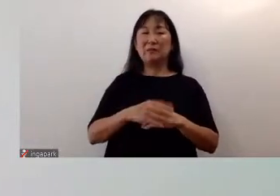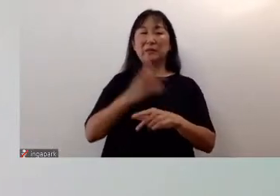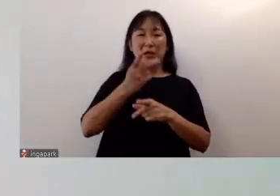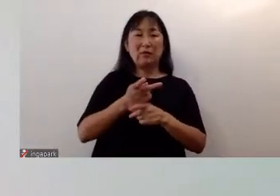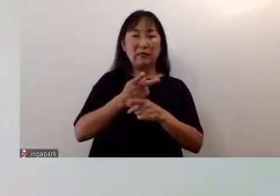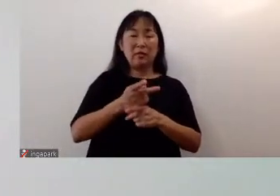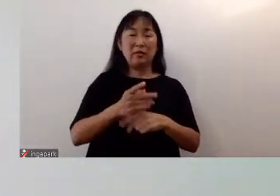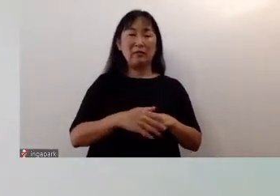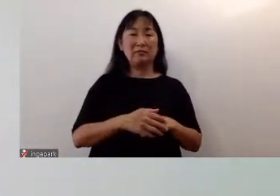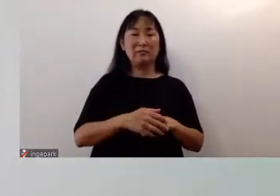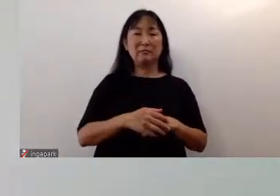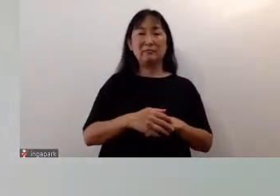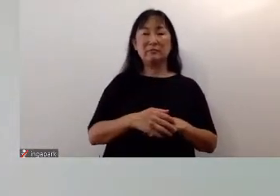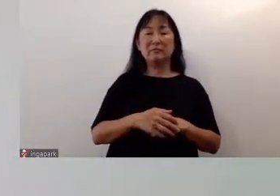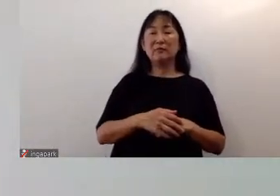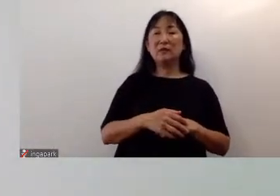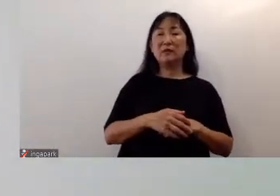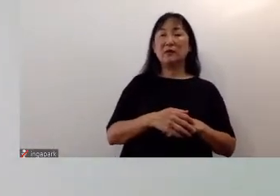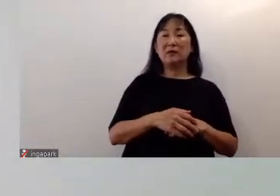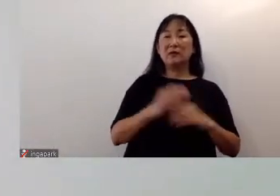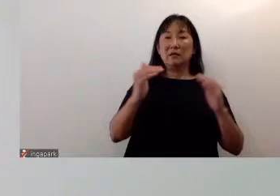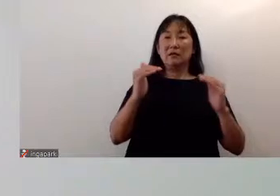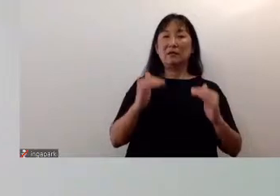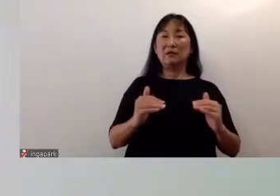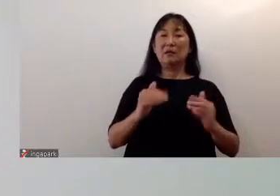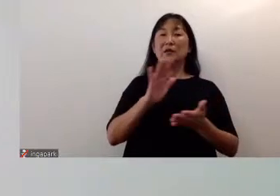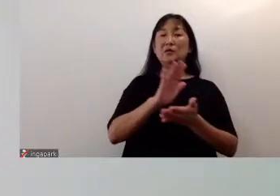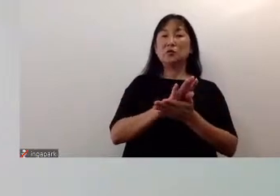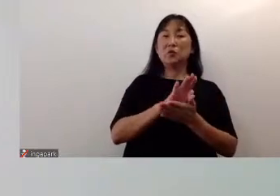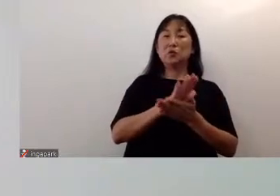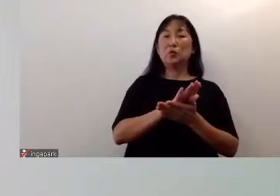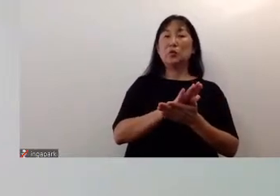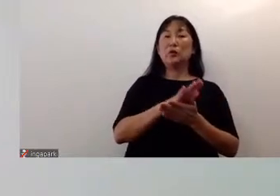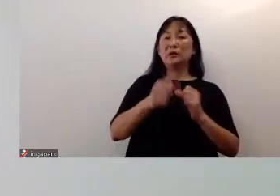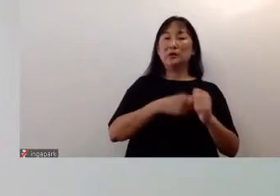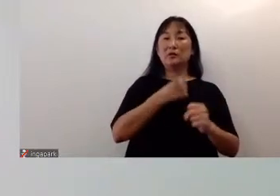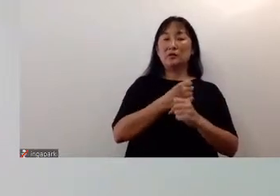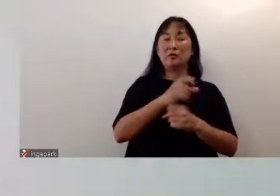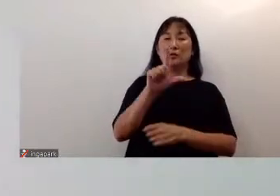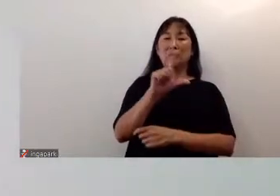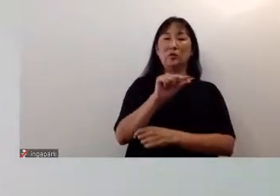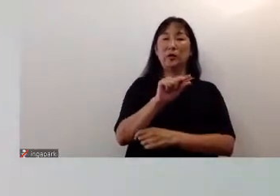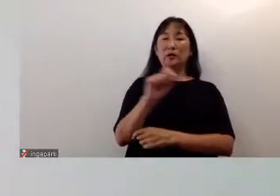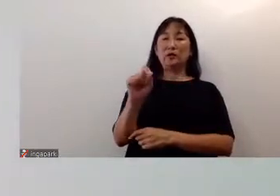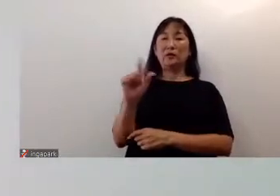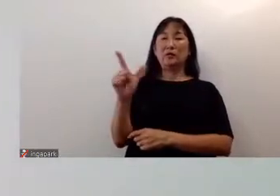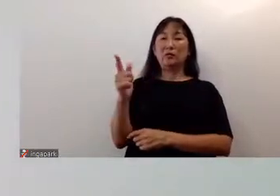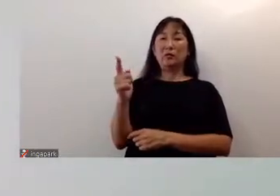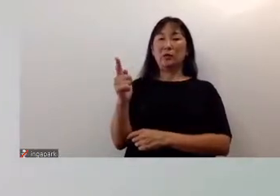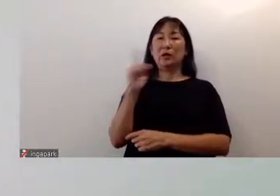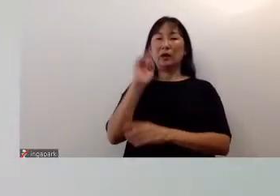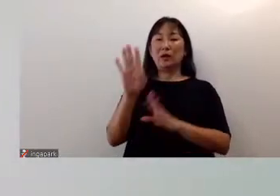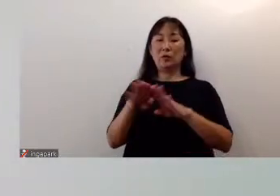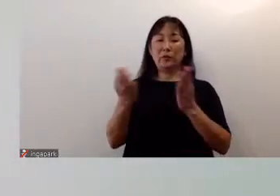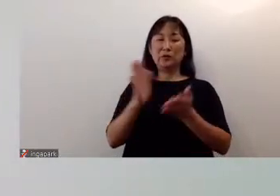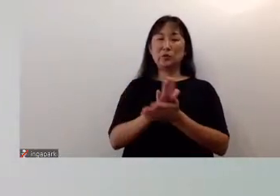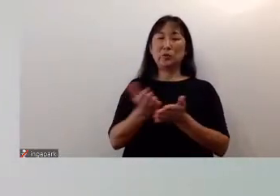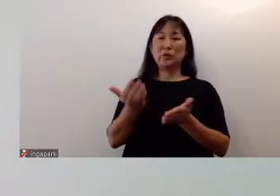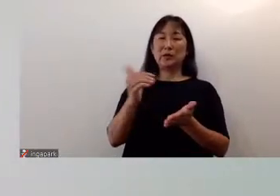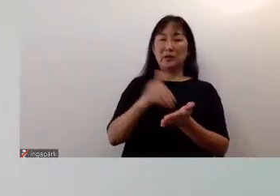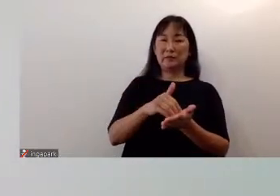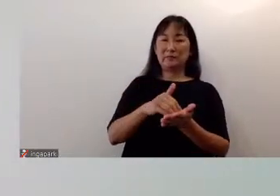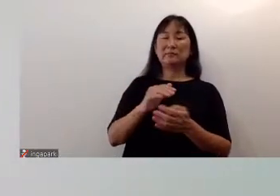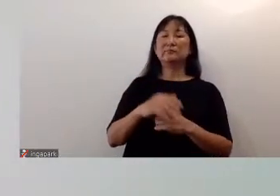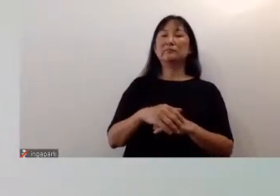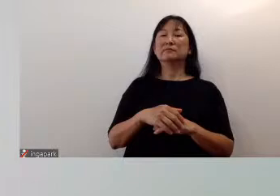Thanks, Andy. Next, we have school year 2020-21 and the reopening of schools. Corey is going to cover this